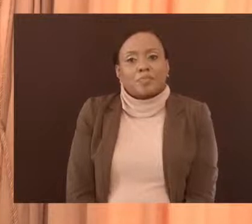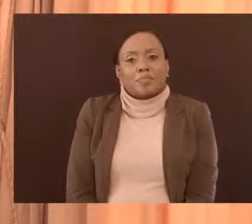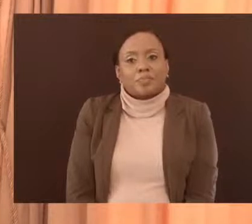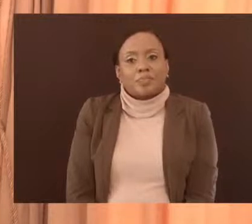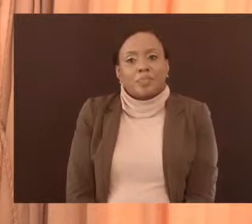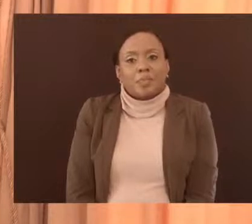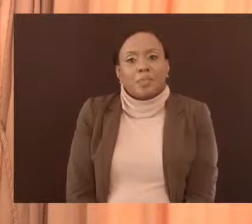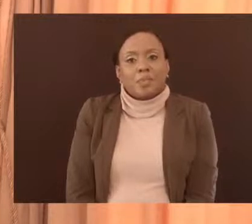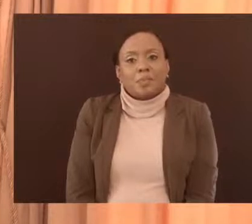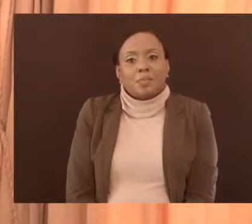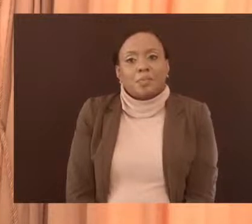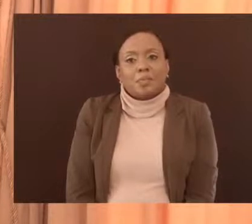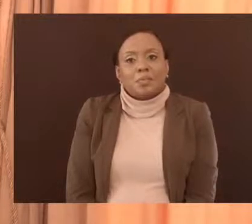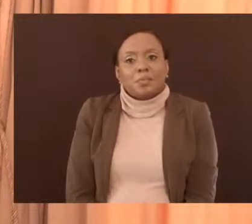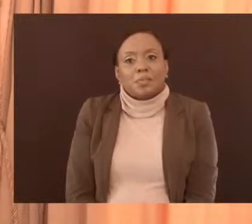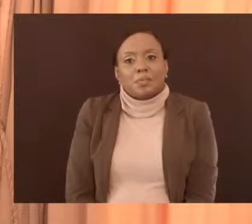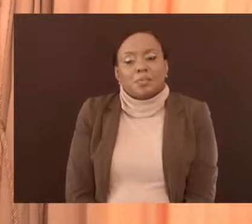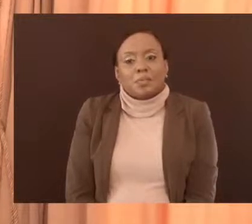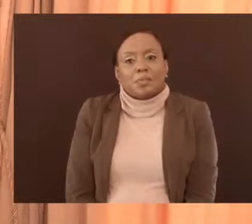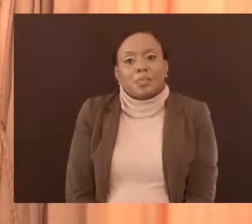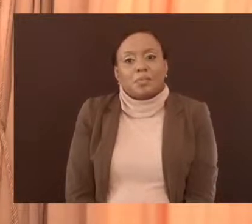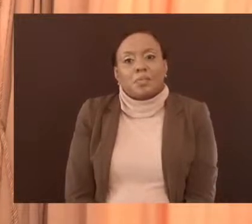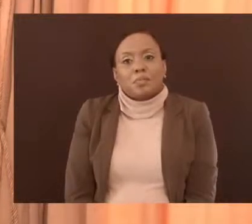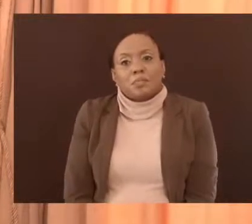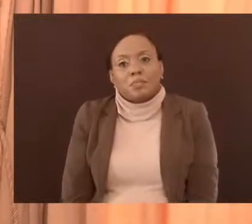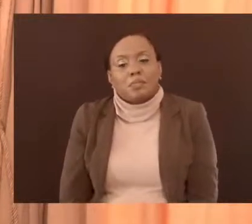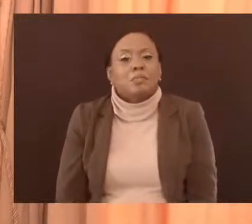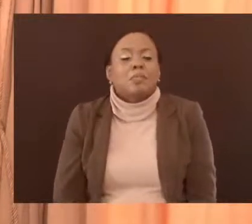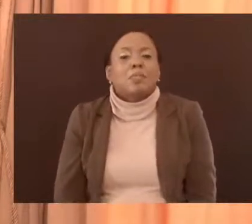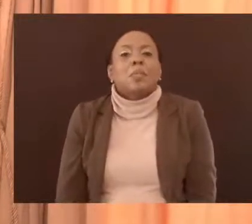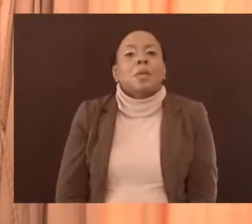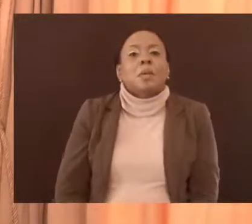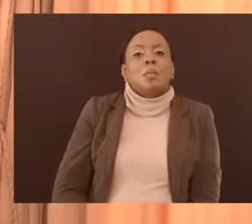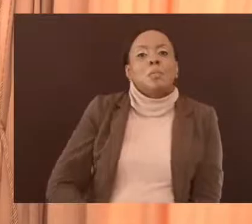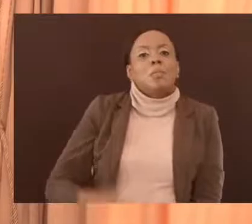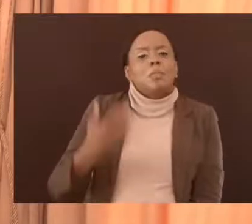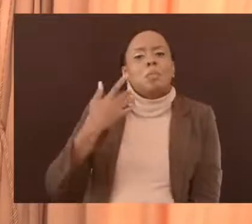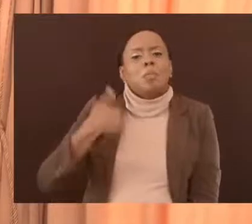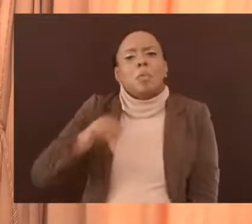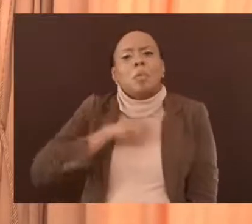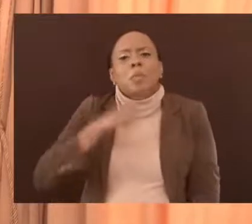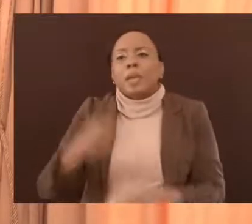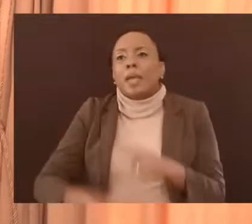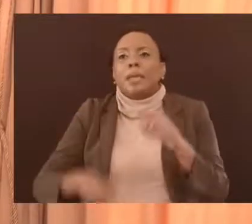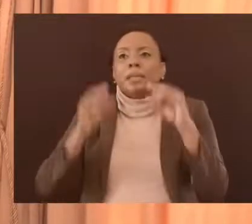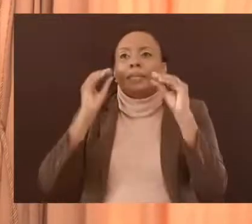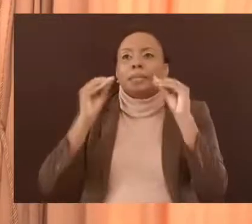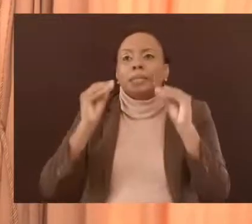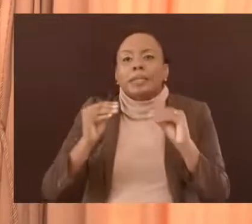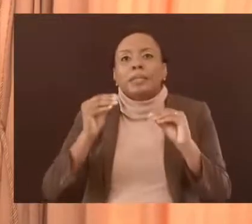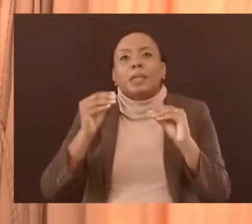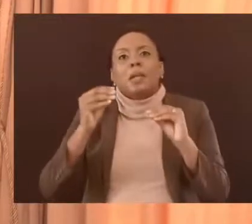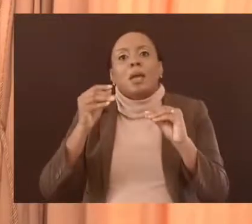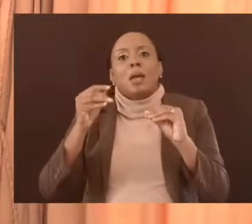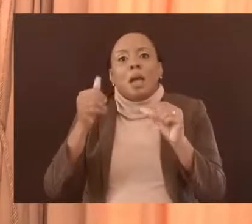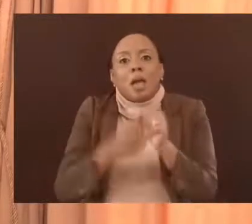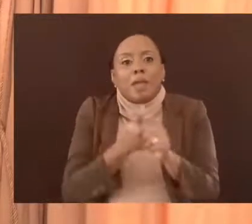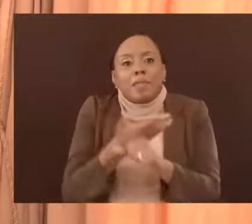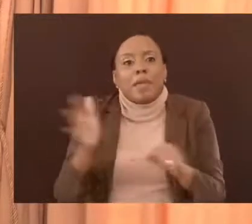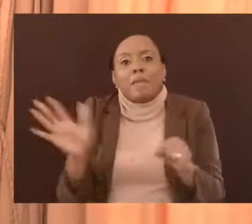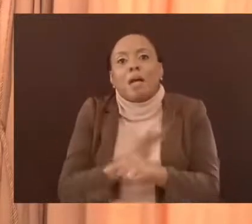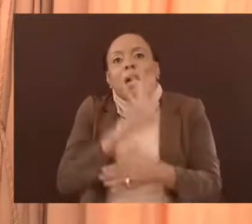entire syllabus for each term as we had done in the past. As a result,